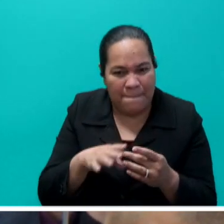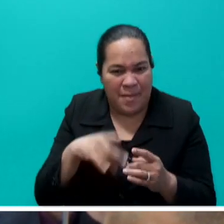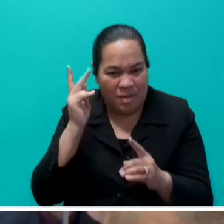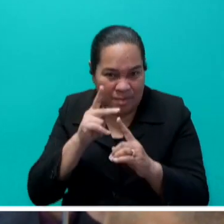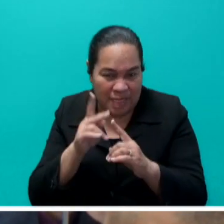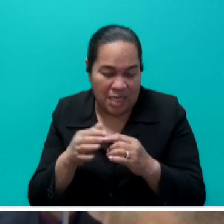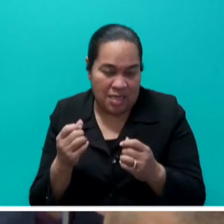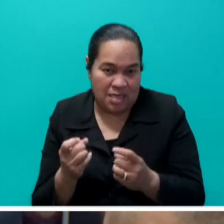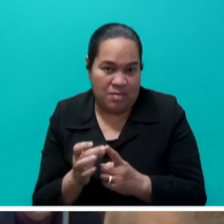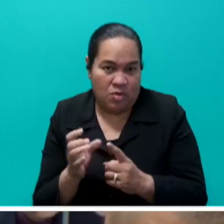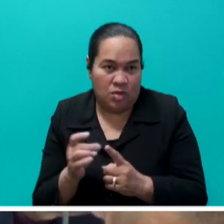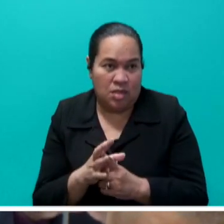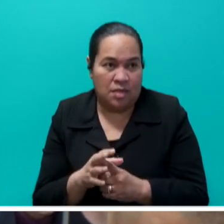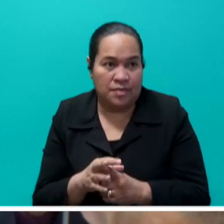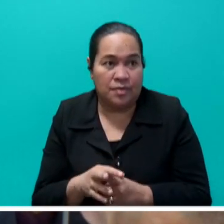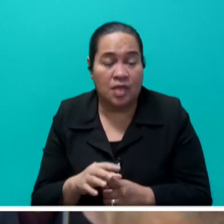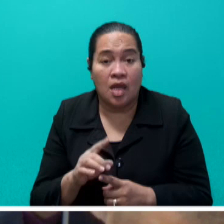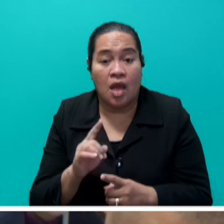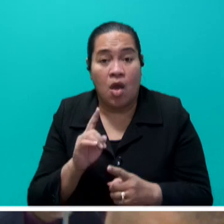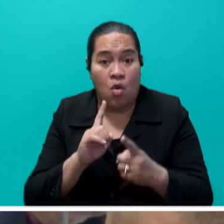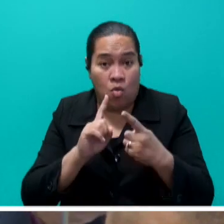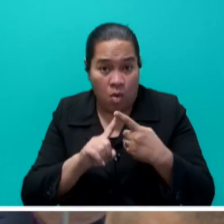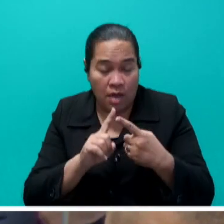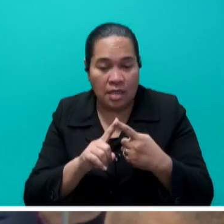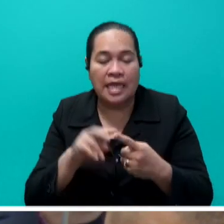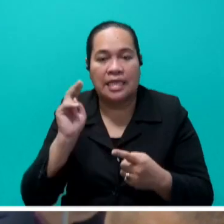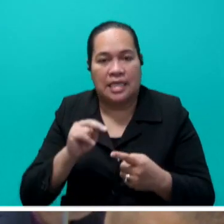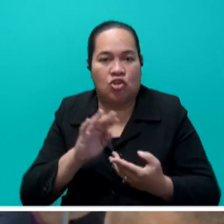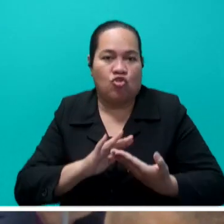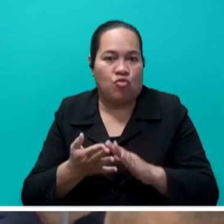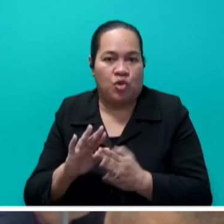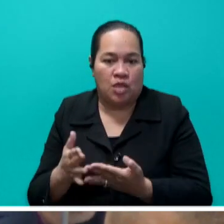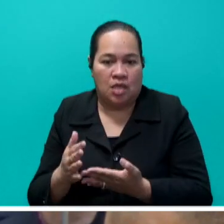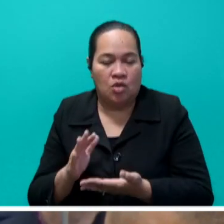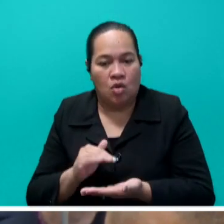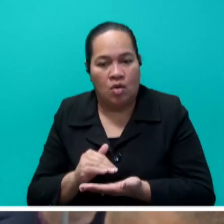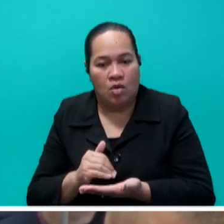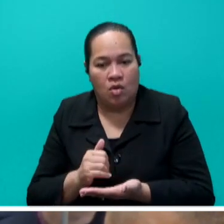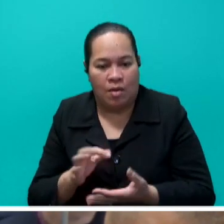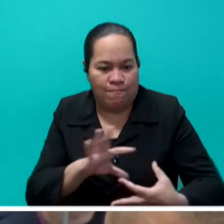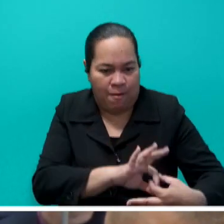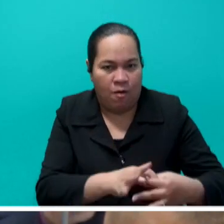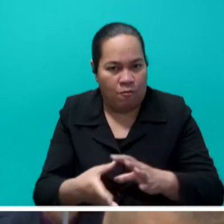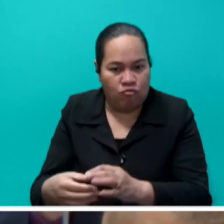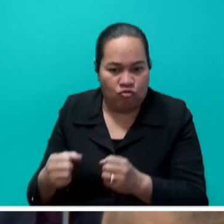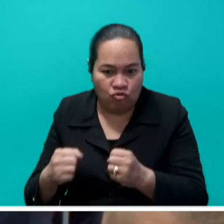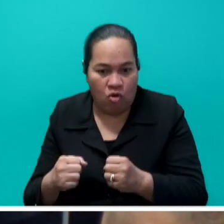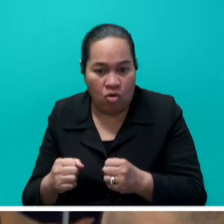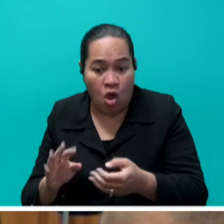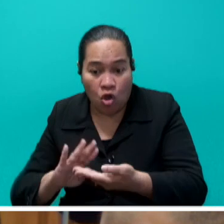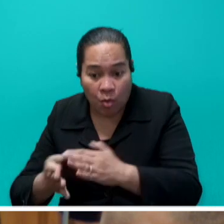them very briefly. One is about community engagement, which is building strong ties between our police force and the